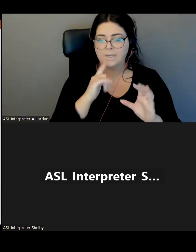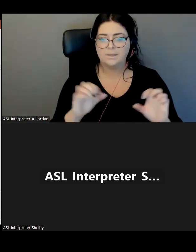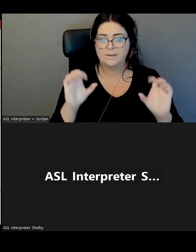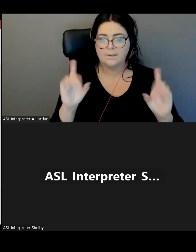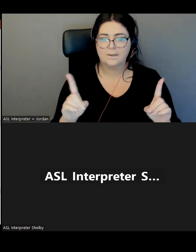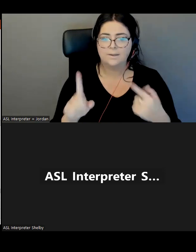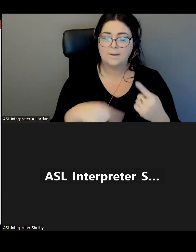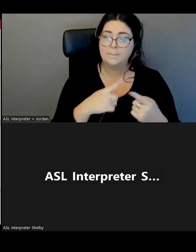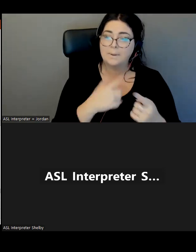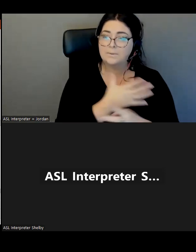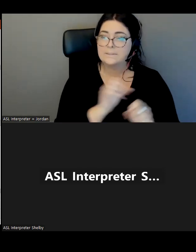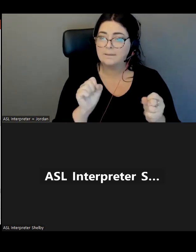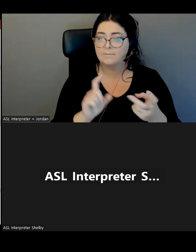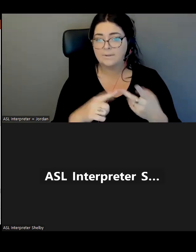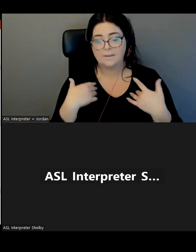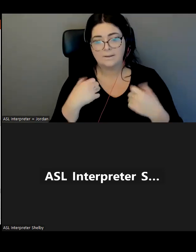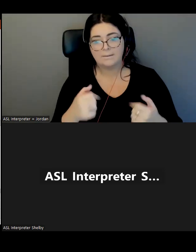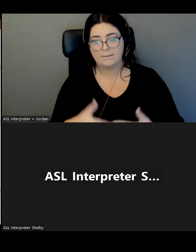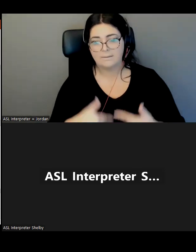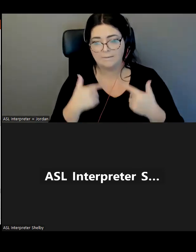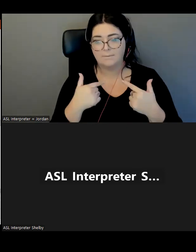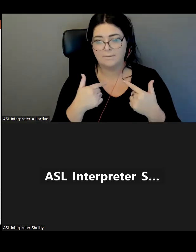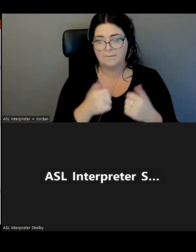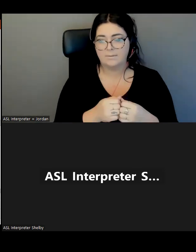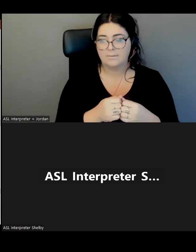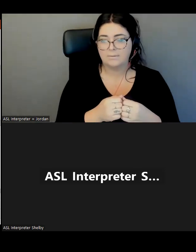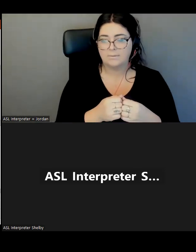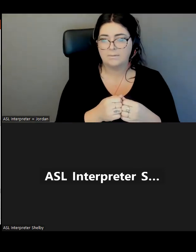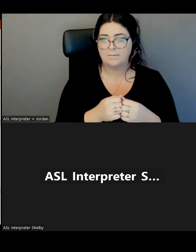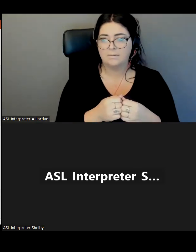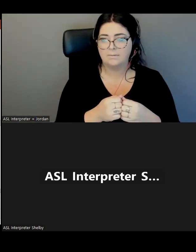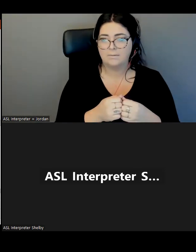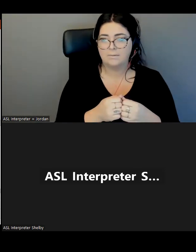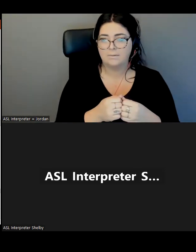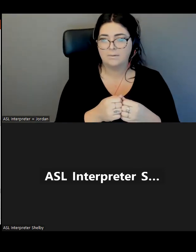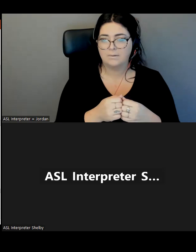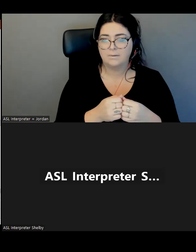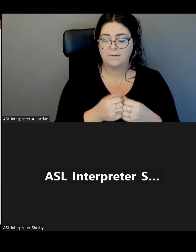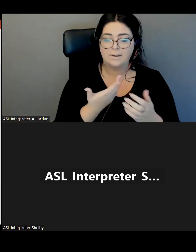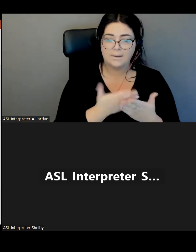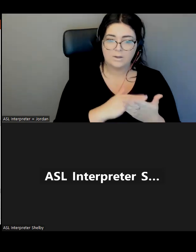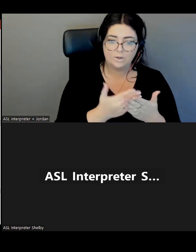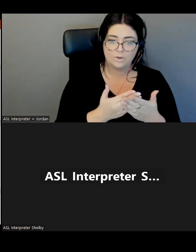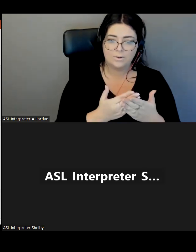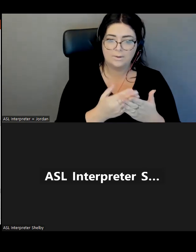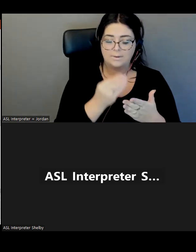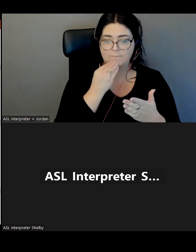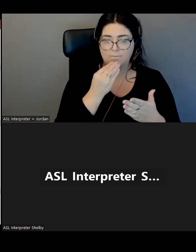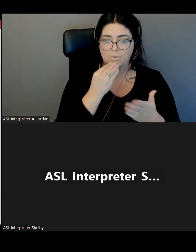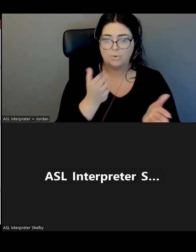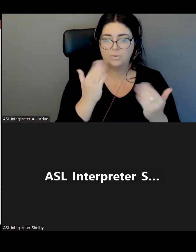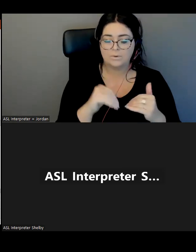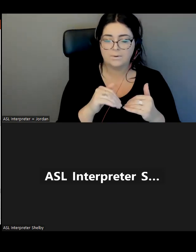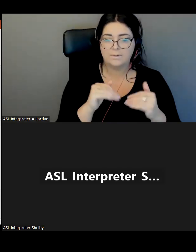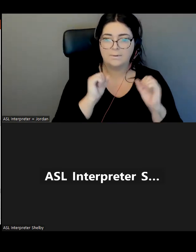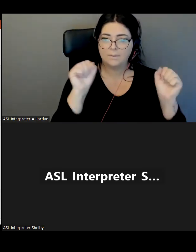like safety and healthy living, as well as engaging together in cooking meals and exercising